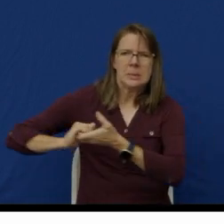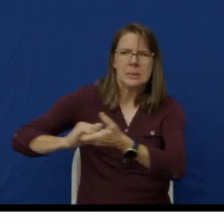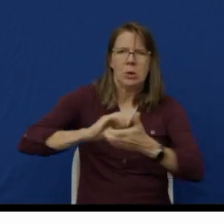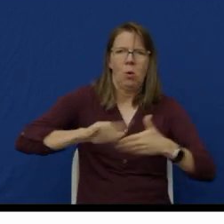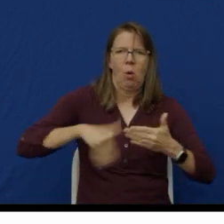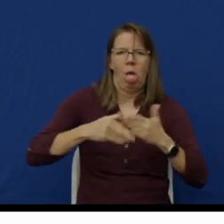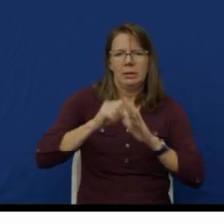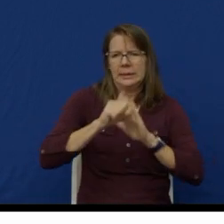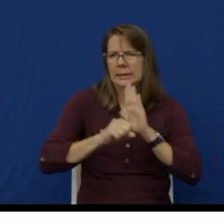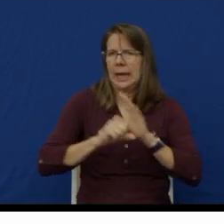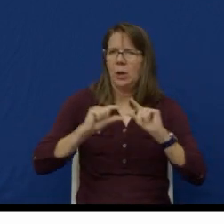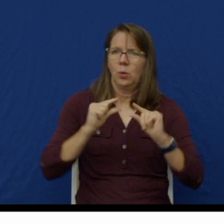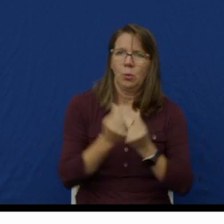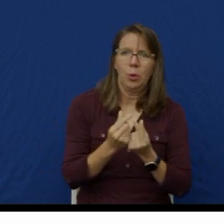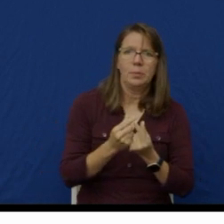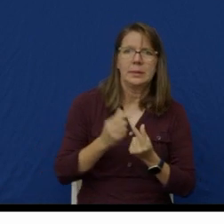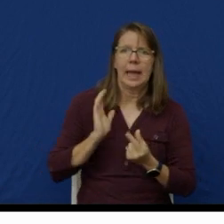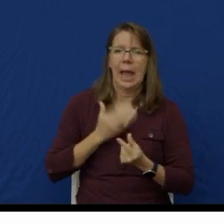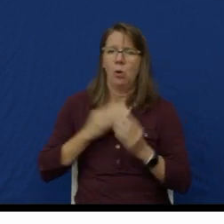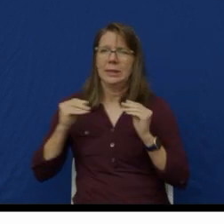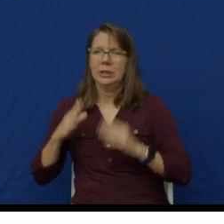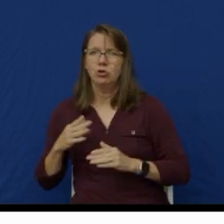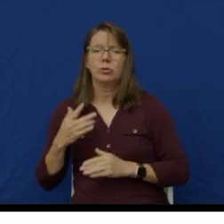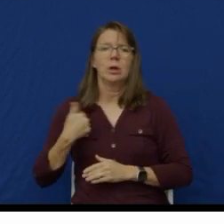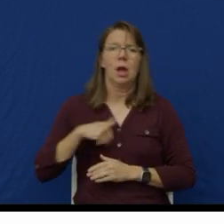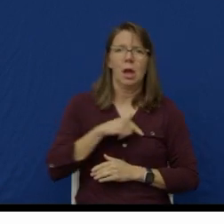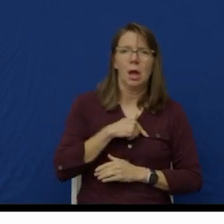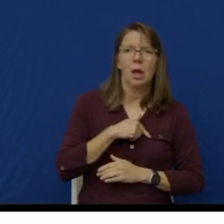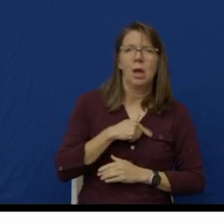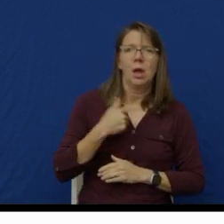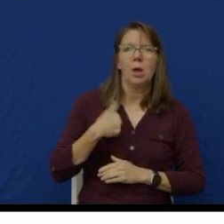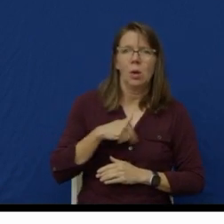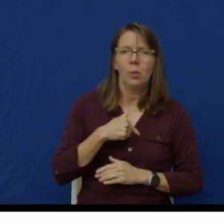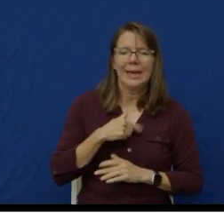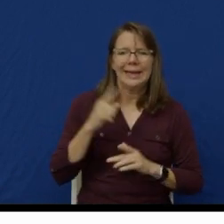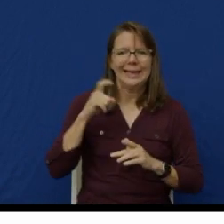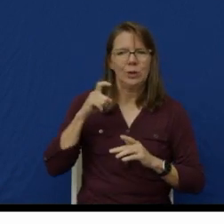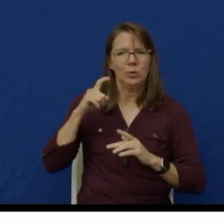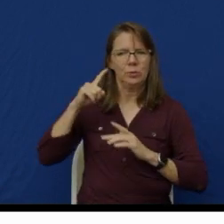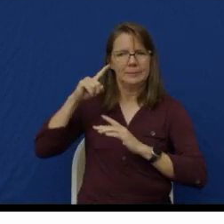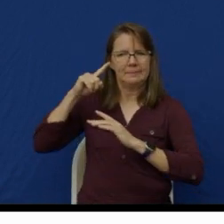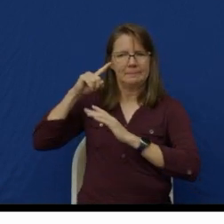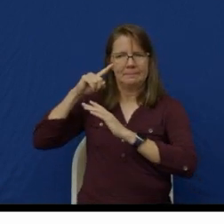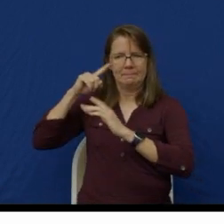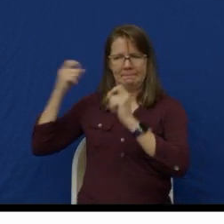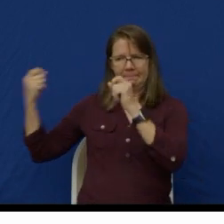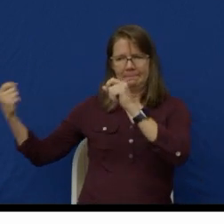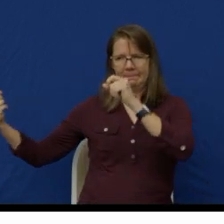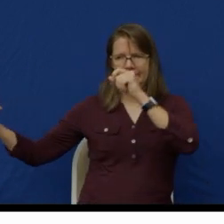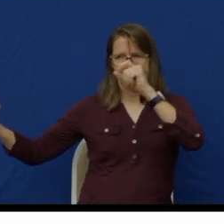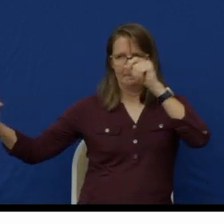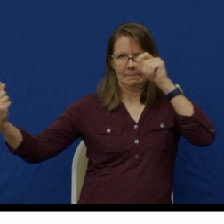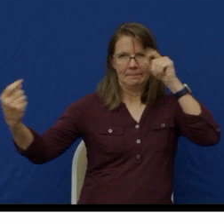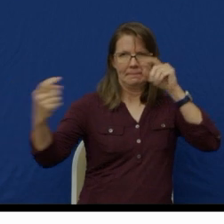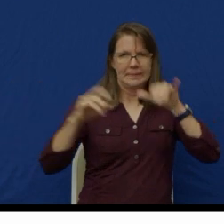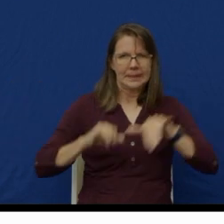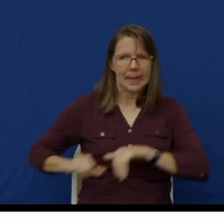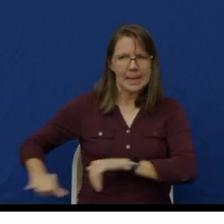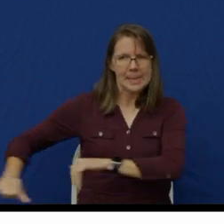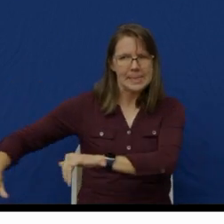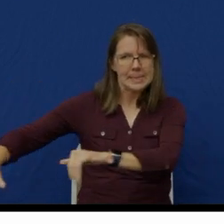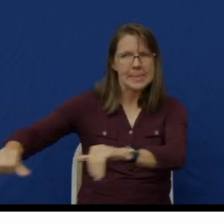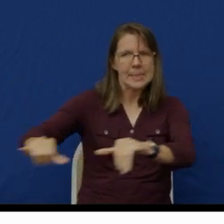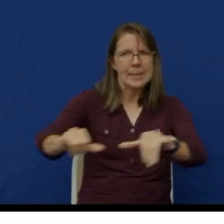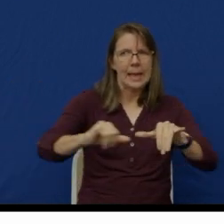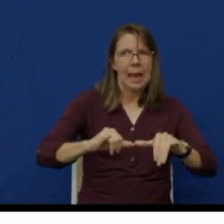our teachers, us, we probably do need to try to get on the same page on some of those items in order to really have a